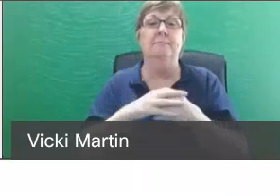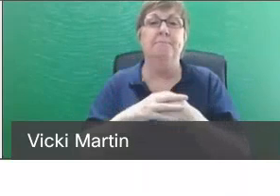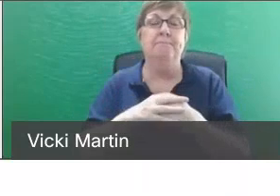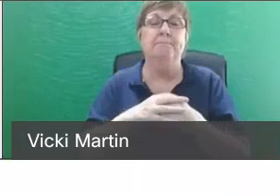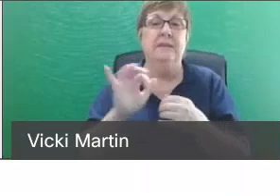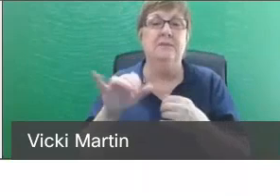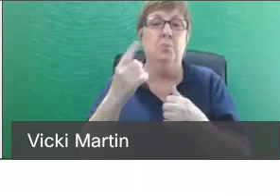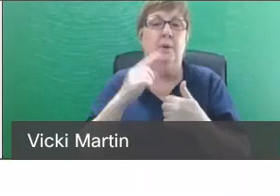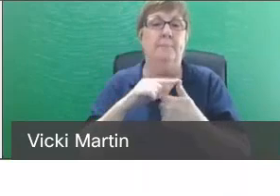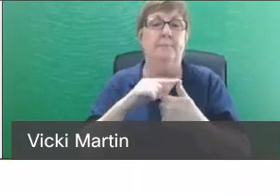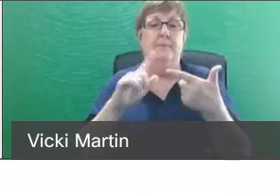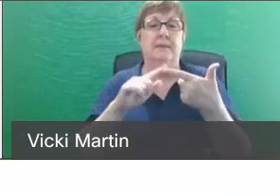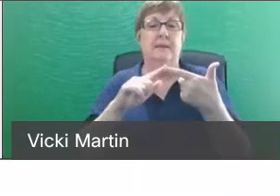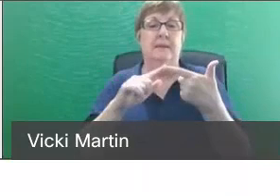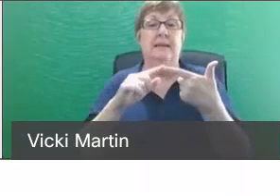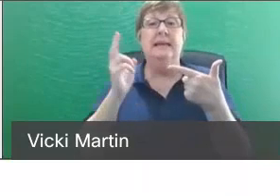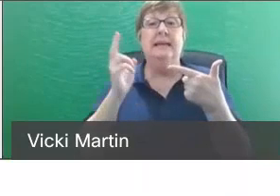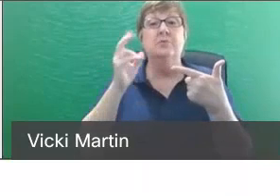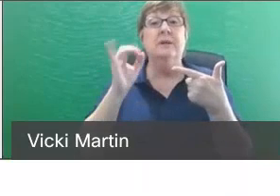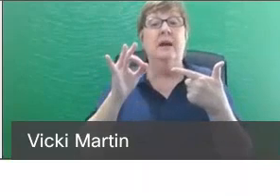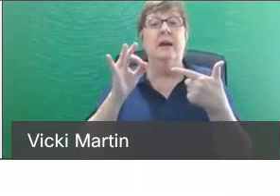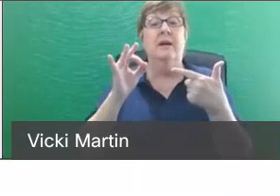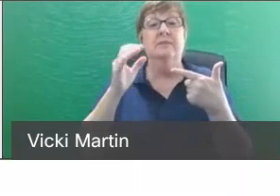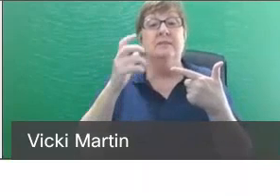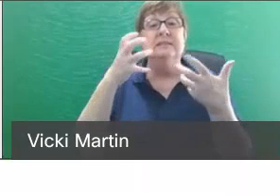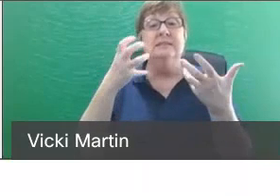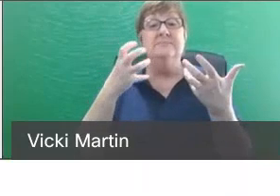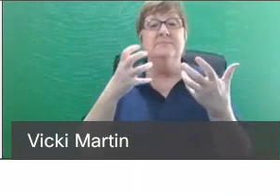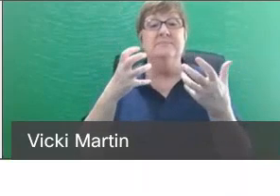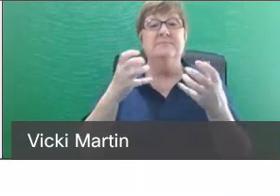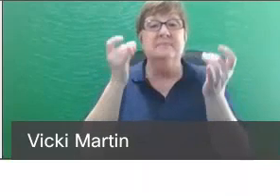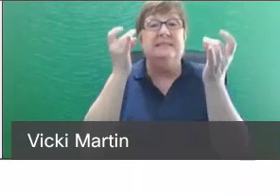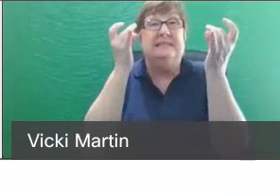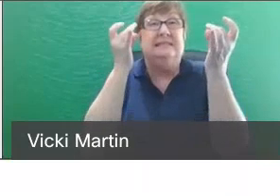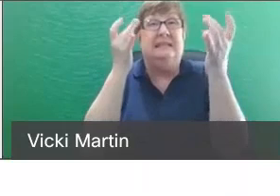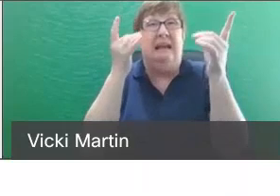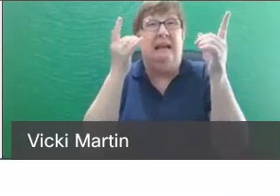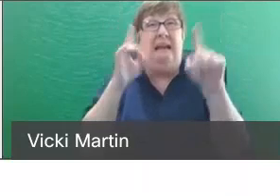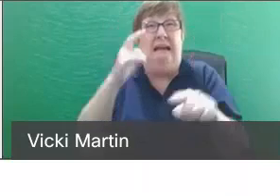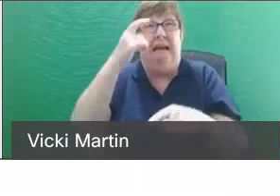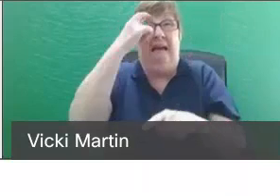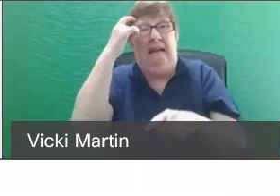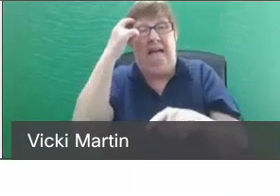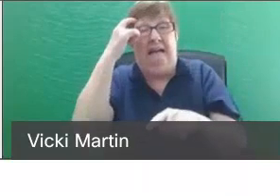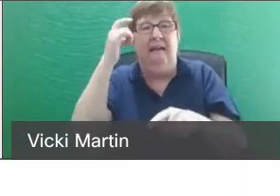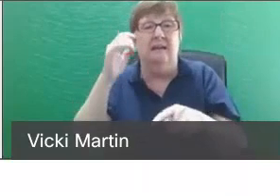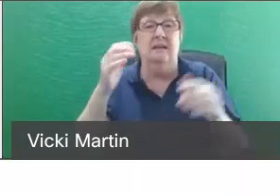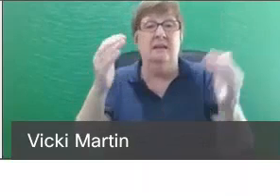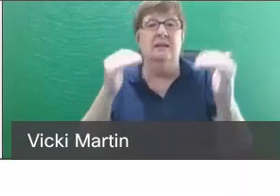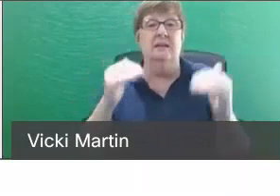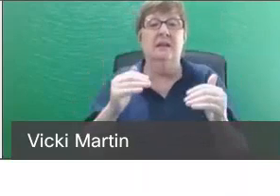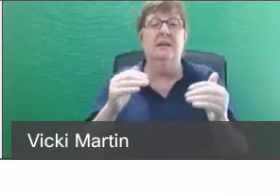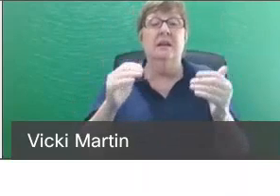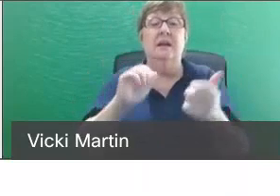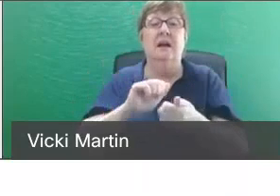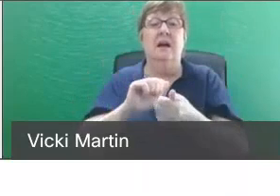part. History of trauma, that's another one. And also adjustment disorder. So we have a lot